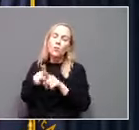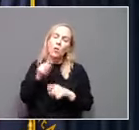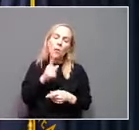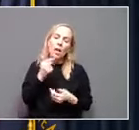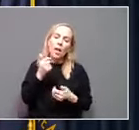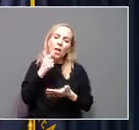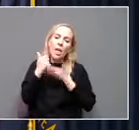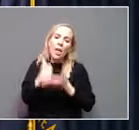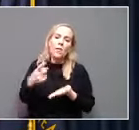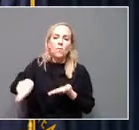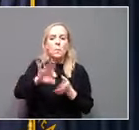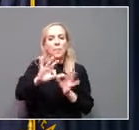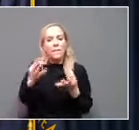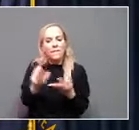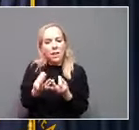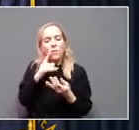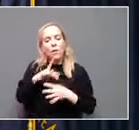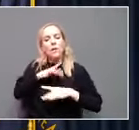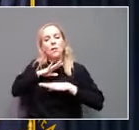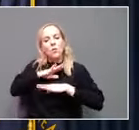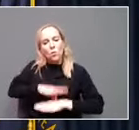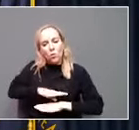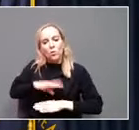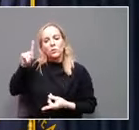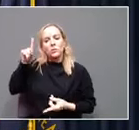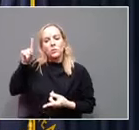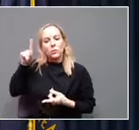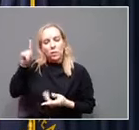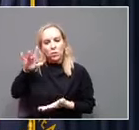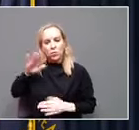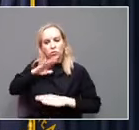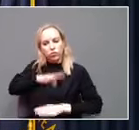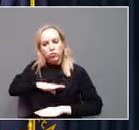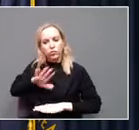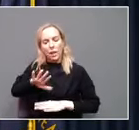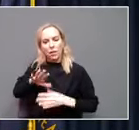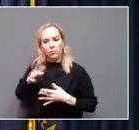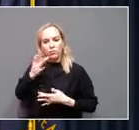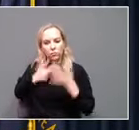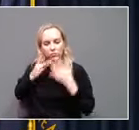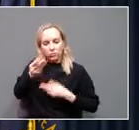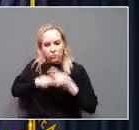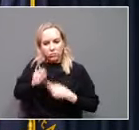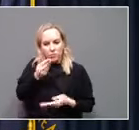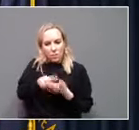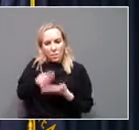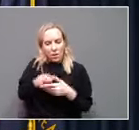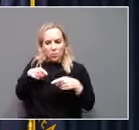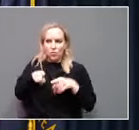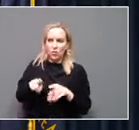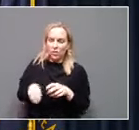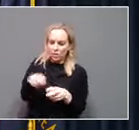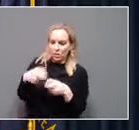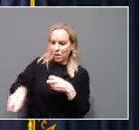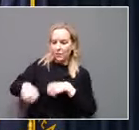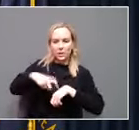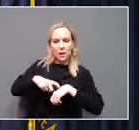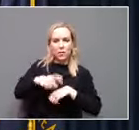of temporary but still great difficulty. And this is only one step that we're